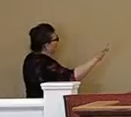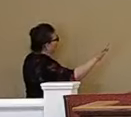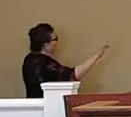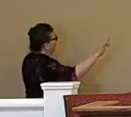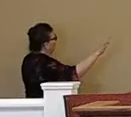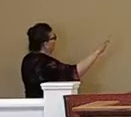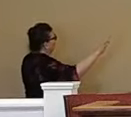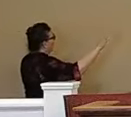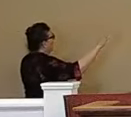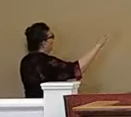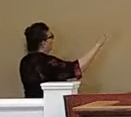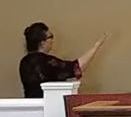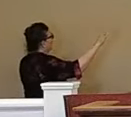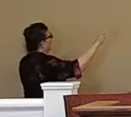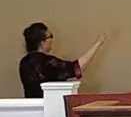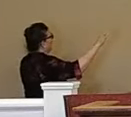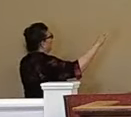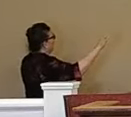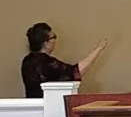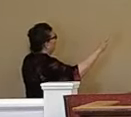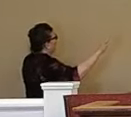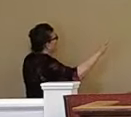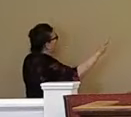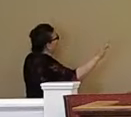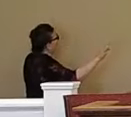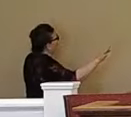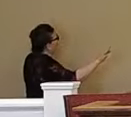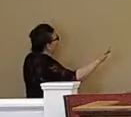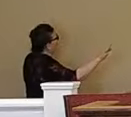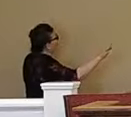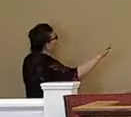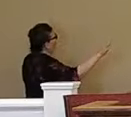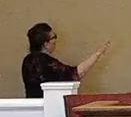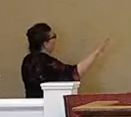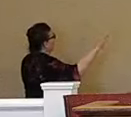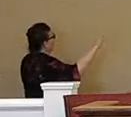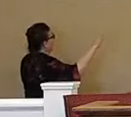Lord. Yes, Lord. In the name of